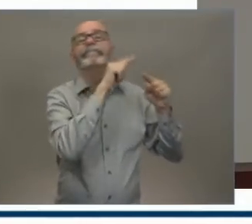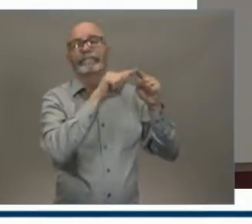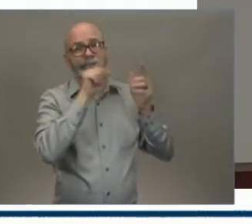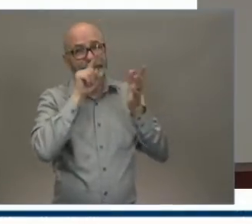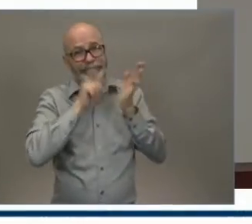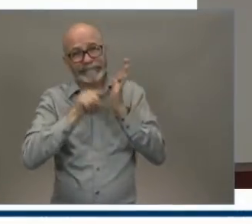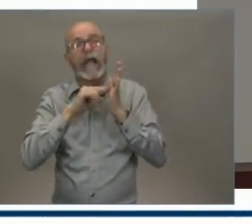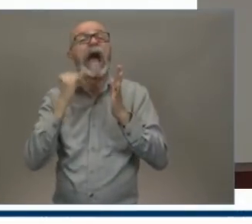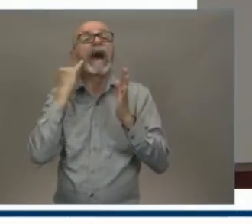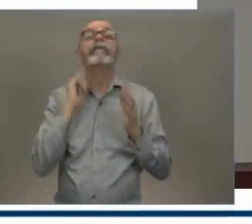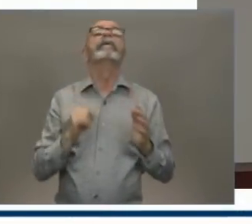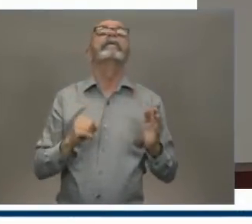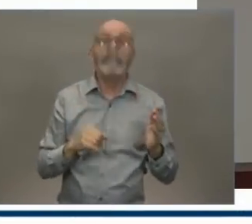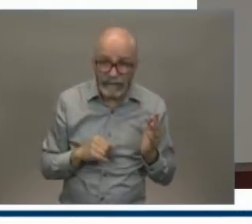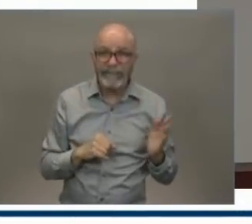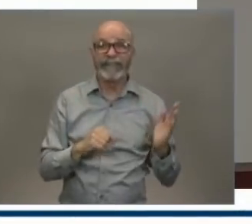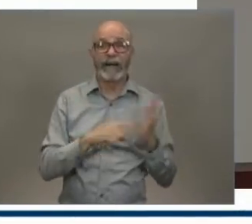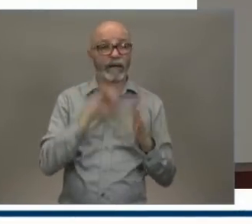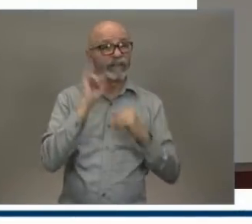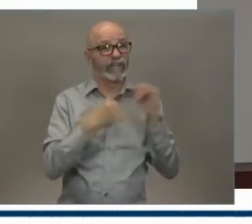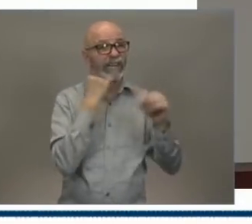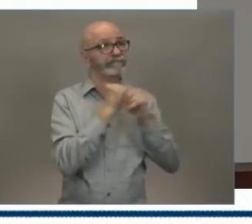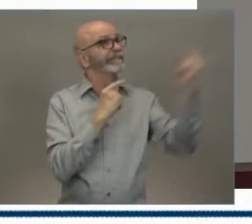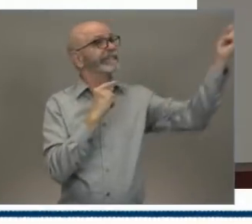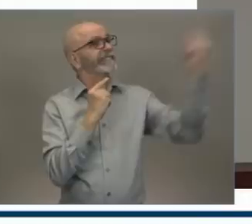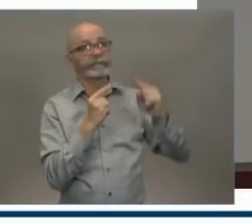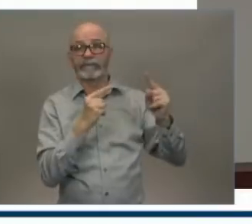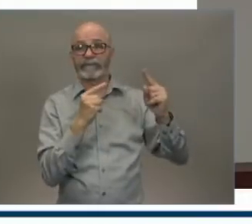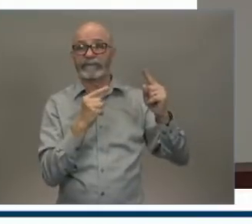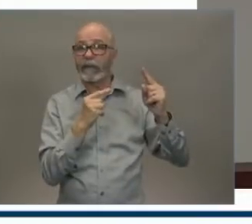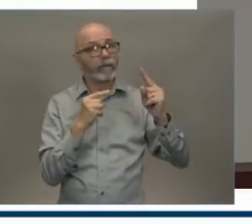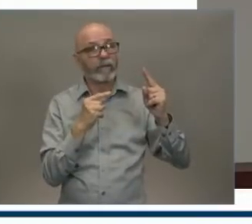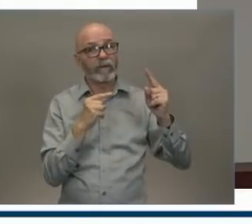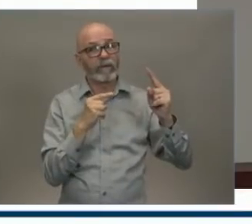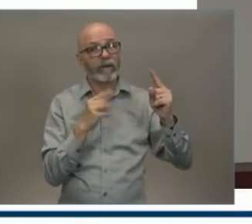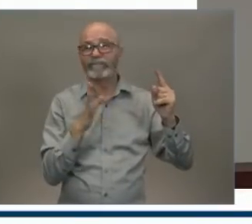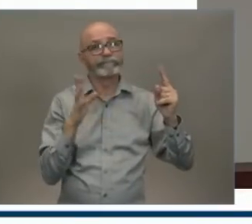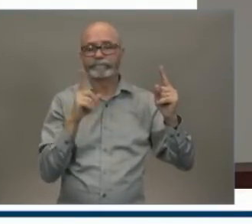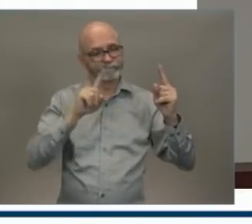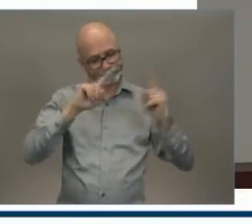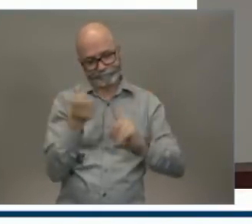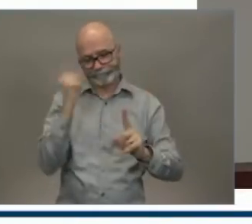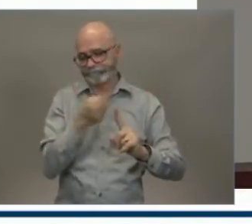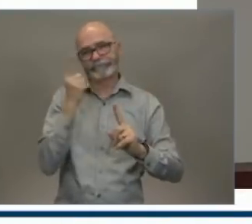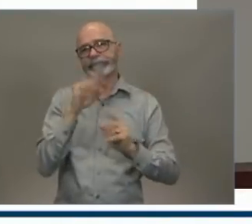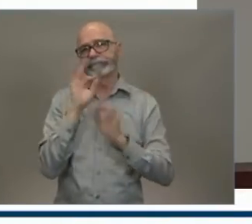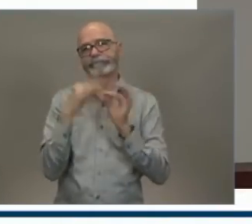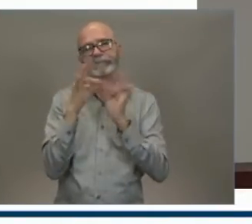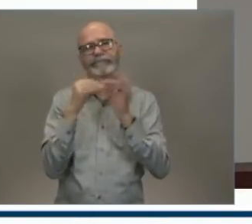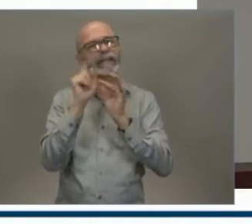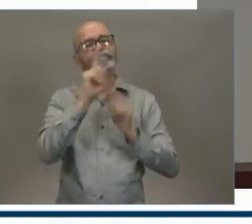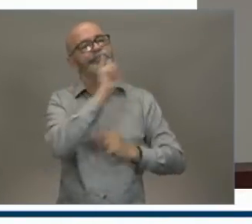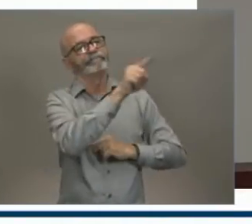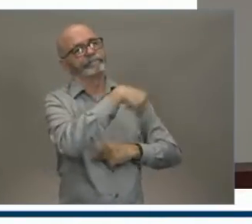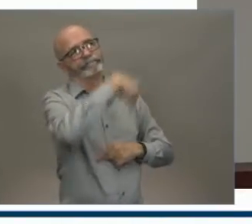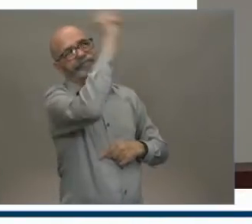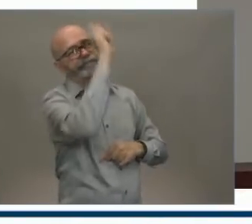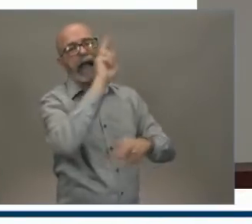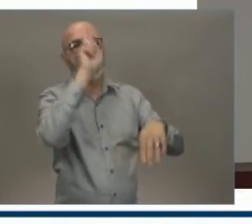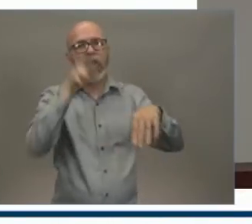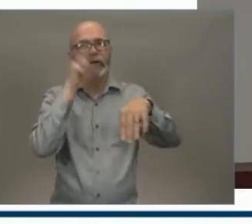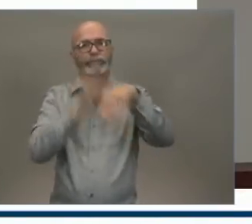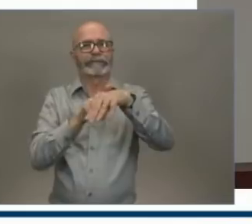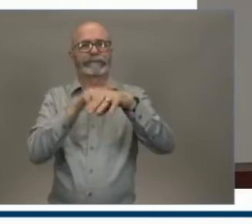portion of international travel cases are all being sent in. And if public health, if we're concerned about